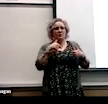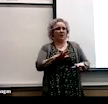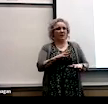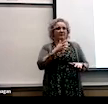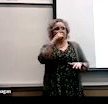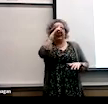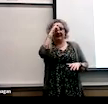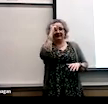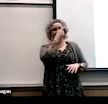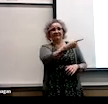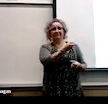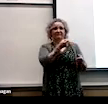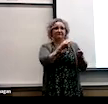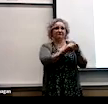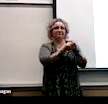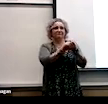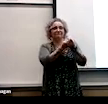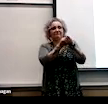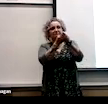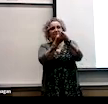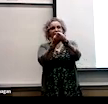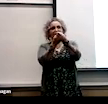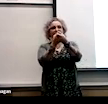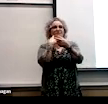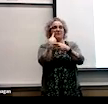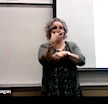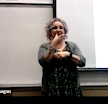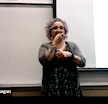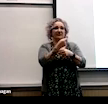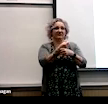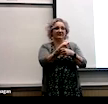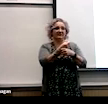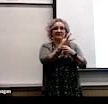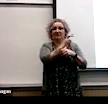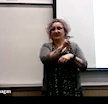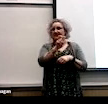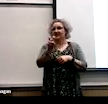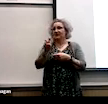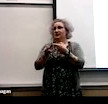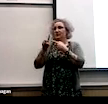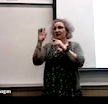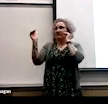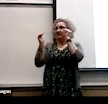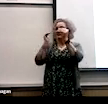scary. And the adult team is unknown and totally different.